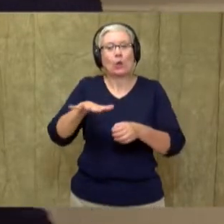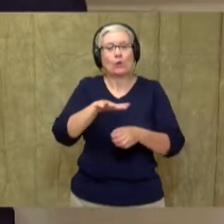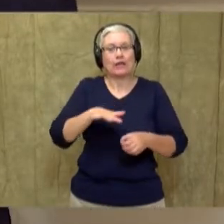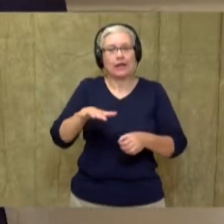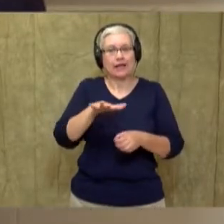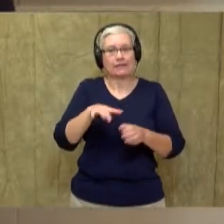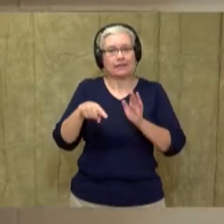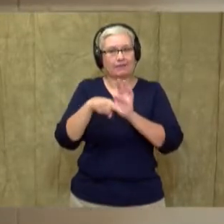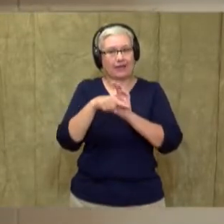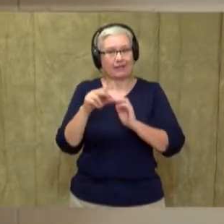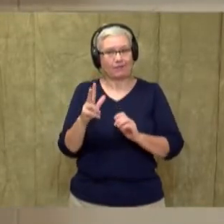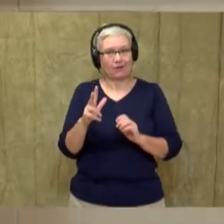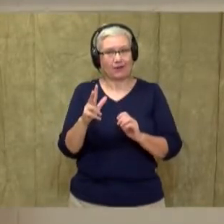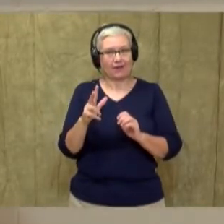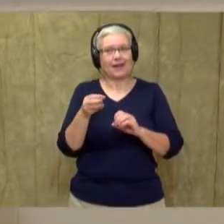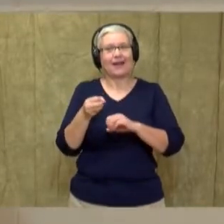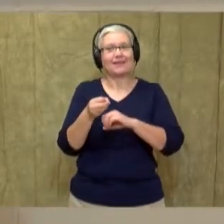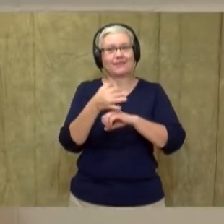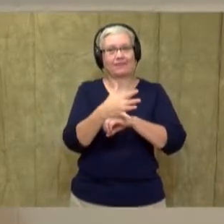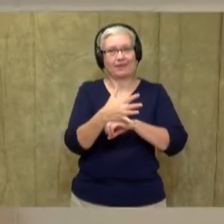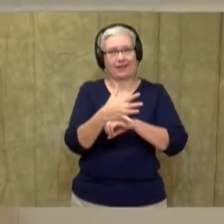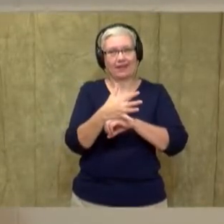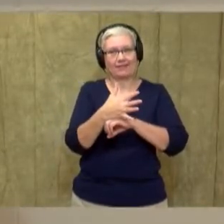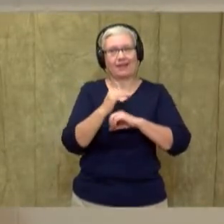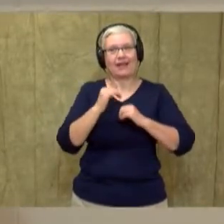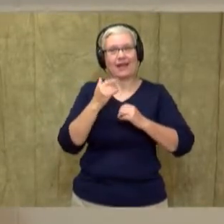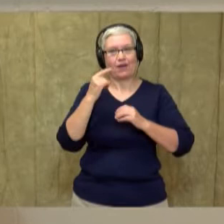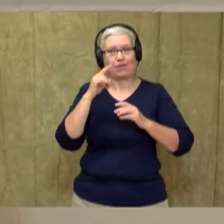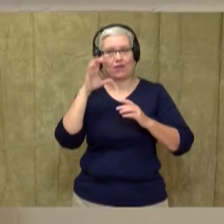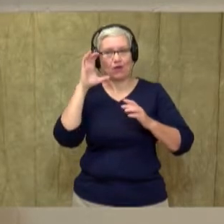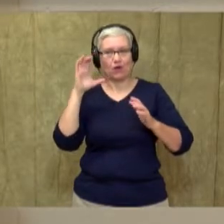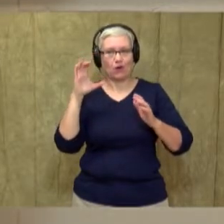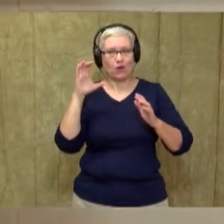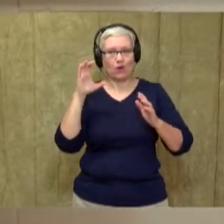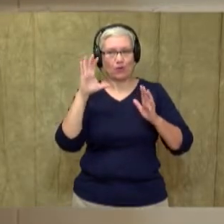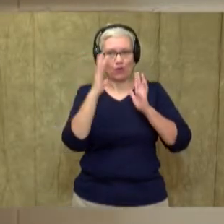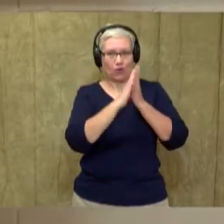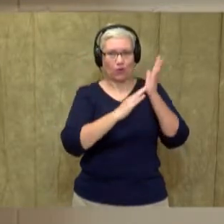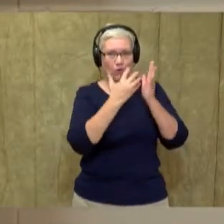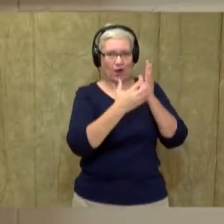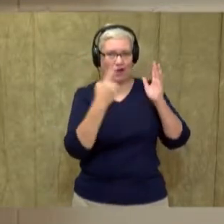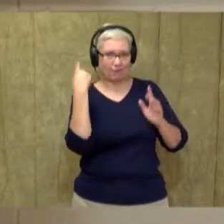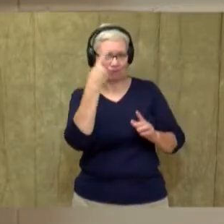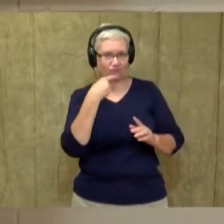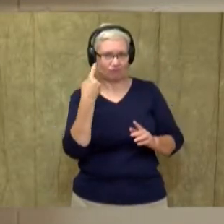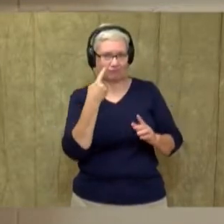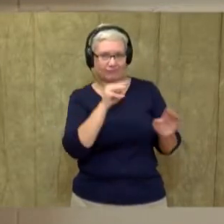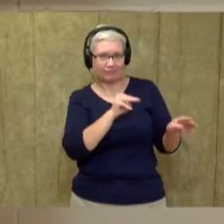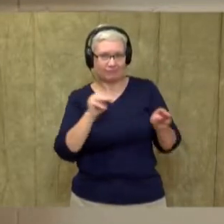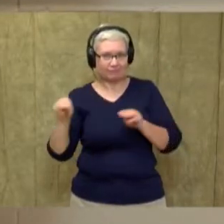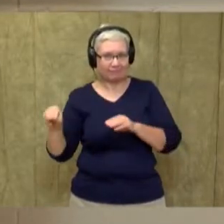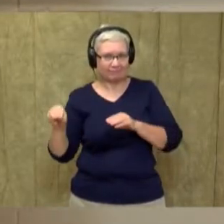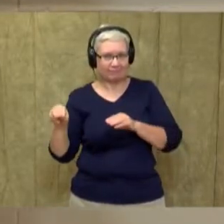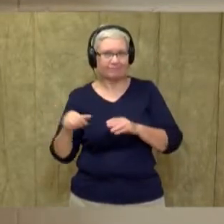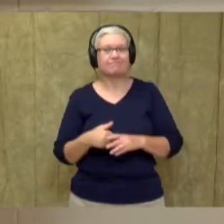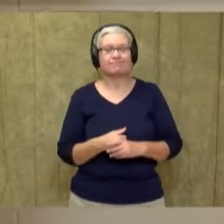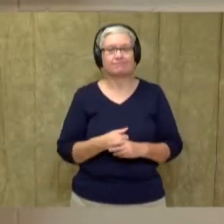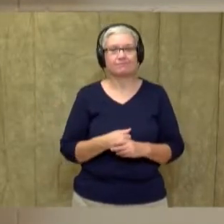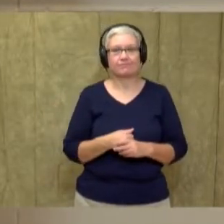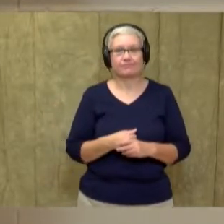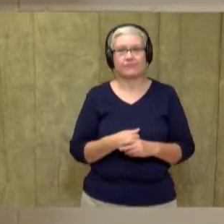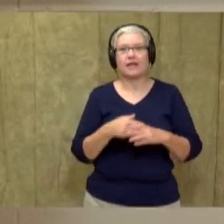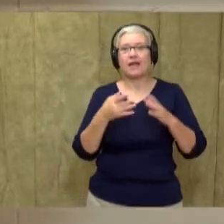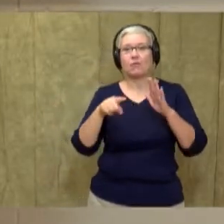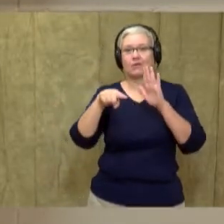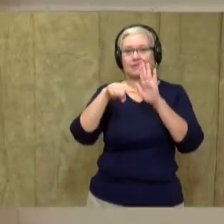that -3 has affected how our graph has moved. When the -3 was on this outside of our